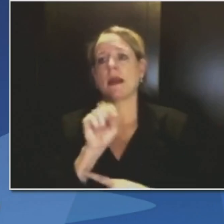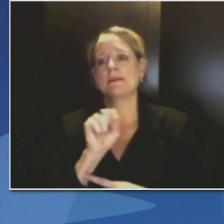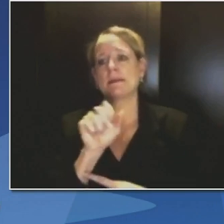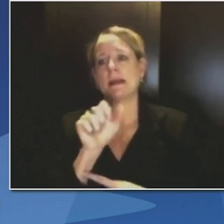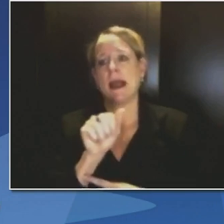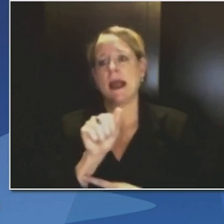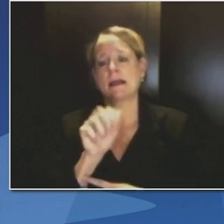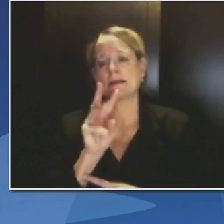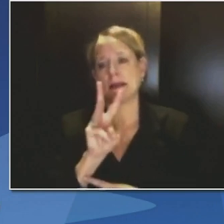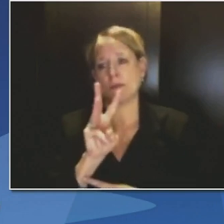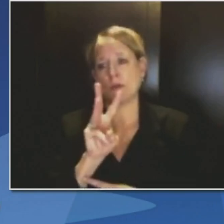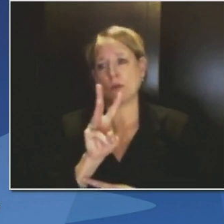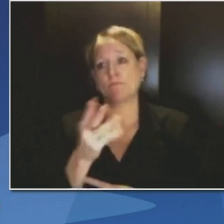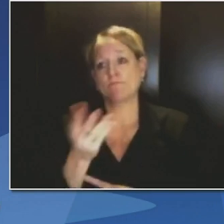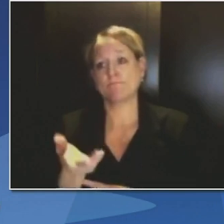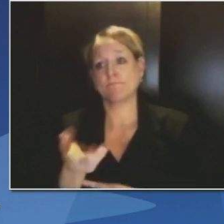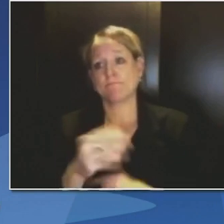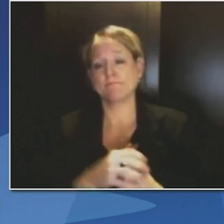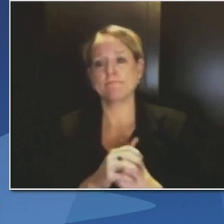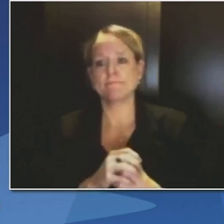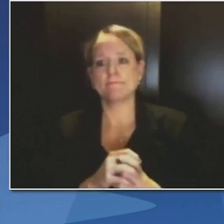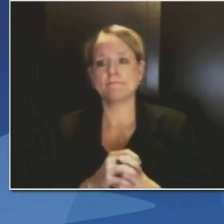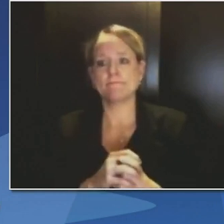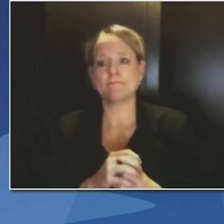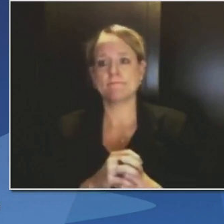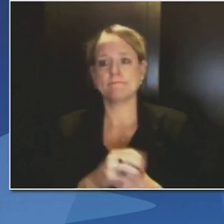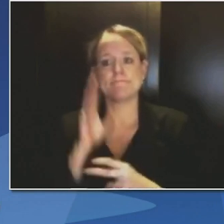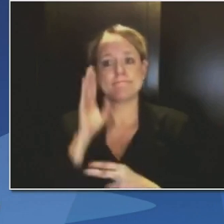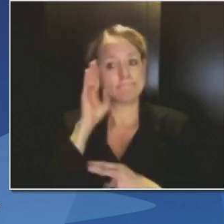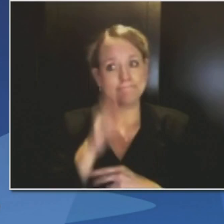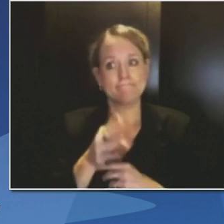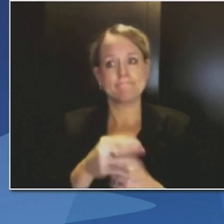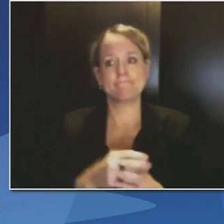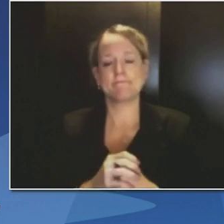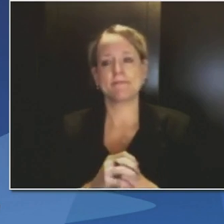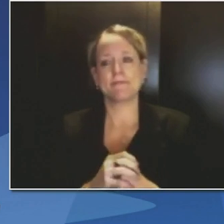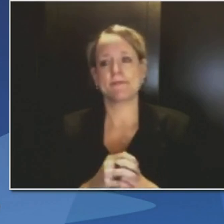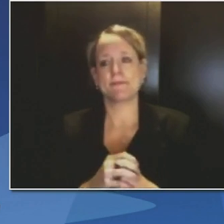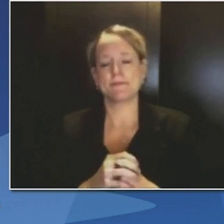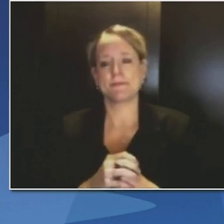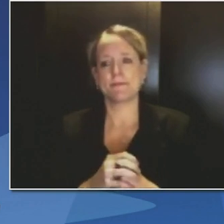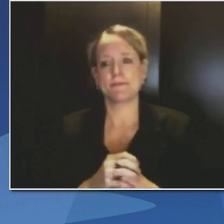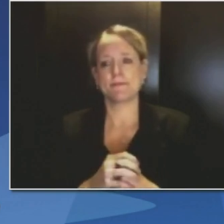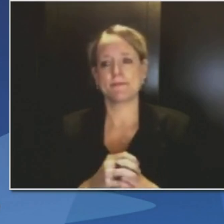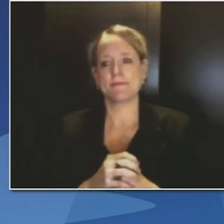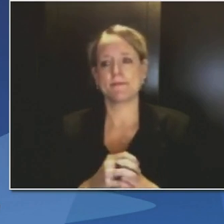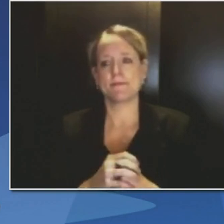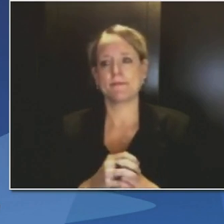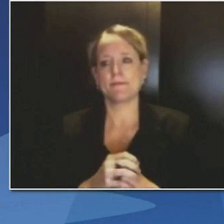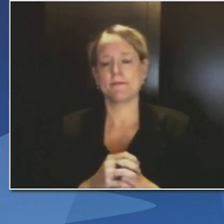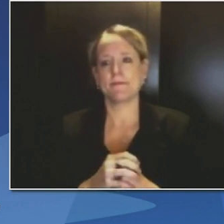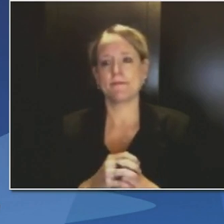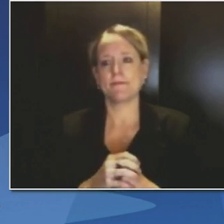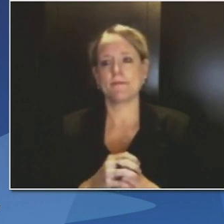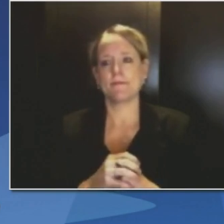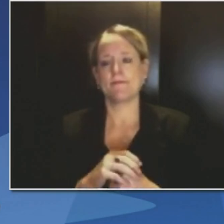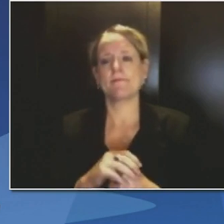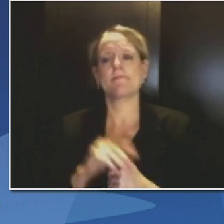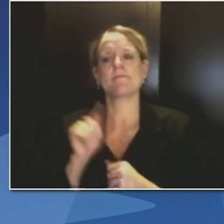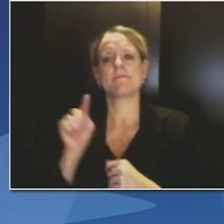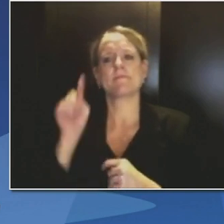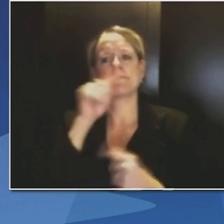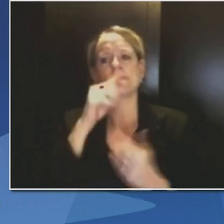for concerns from citizens who are going to who see people not wearing a mask at business. And I'm wondering if you've seen this